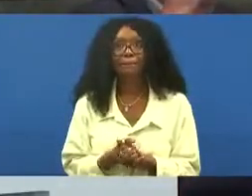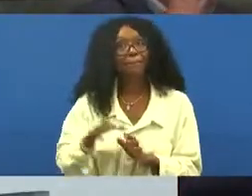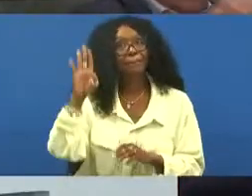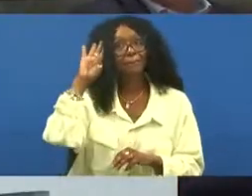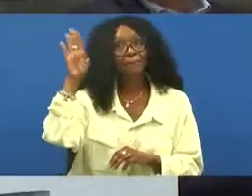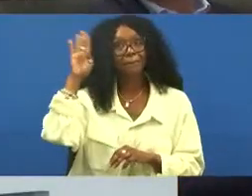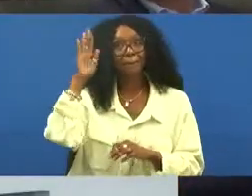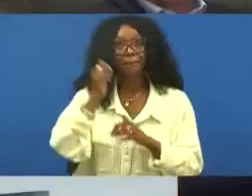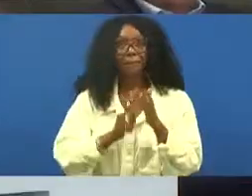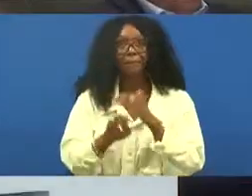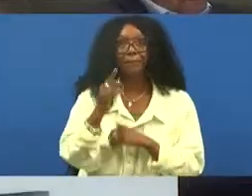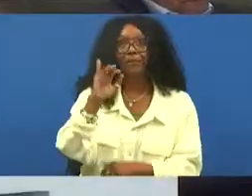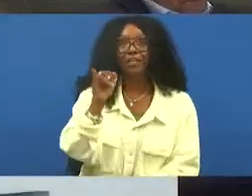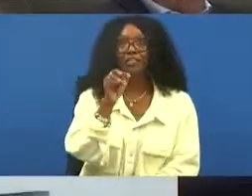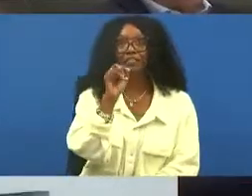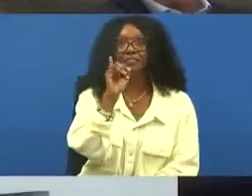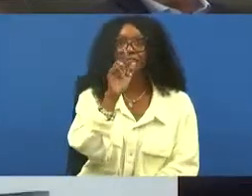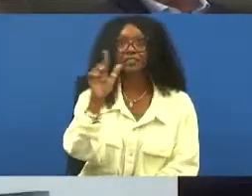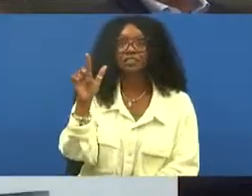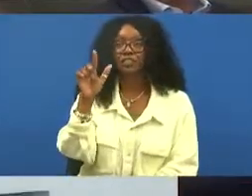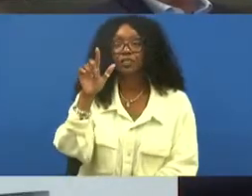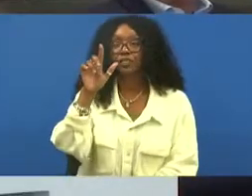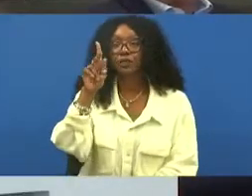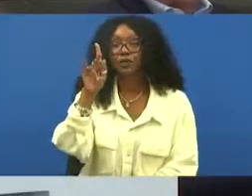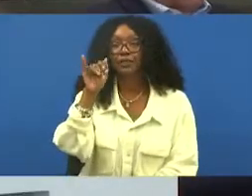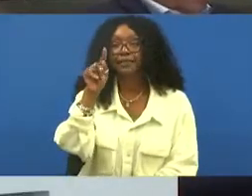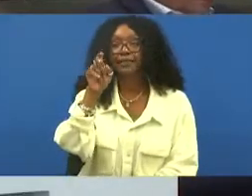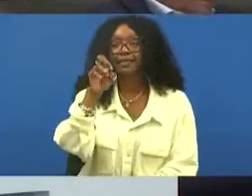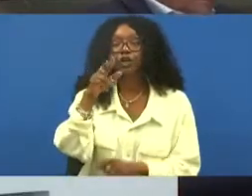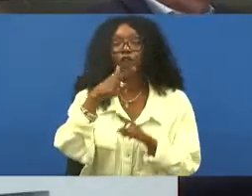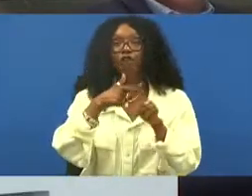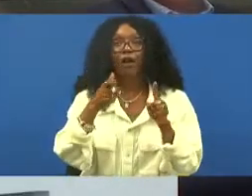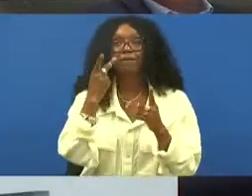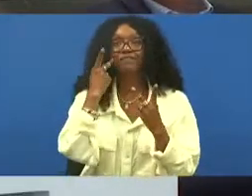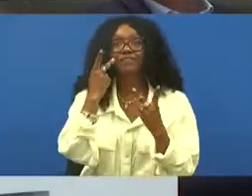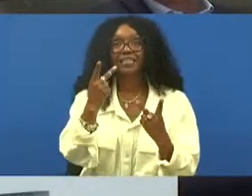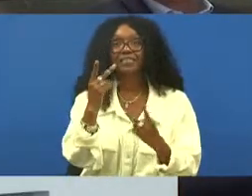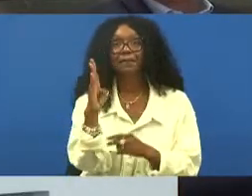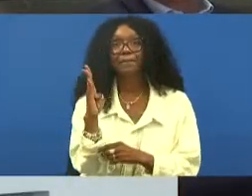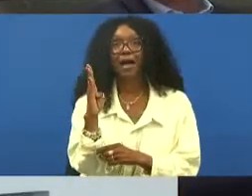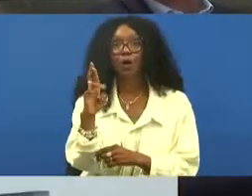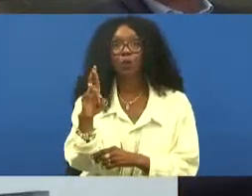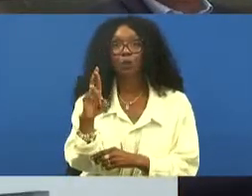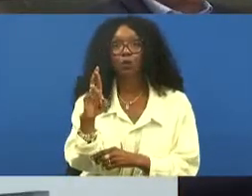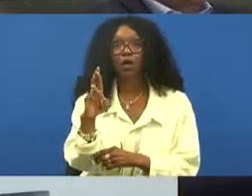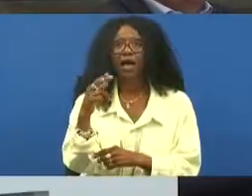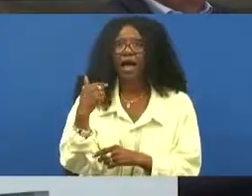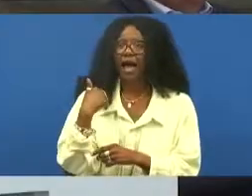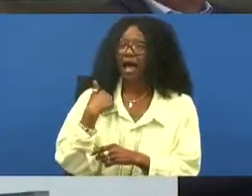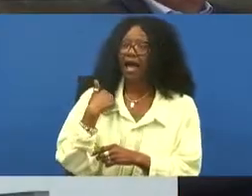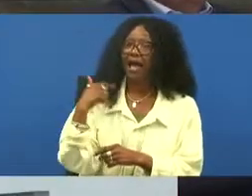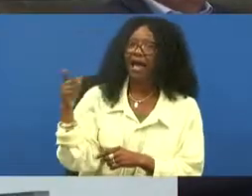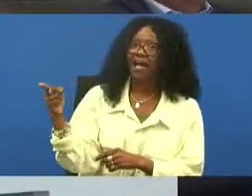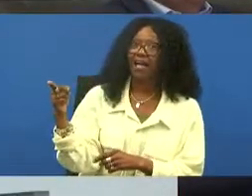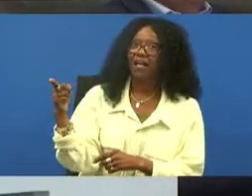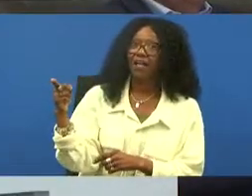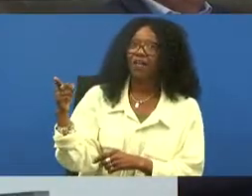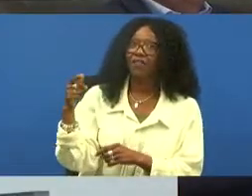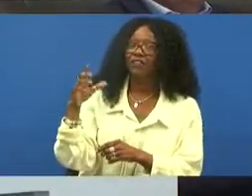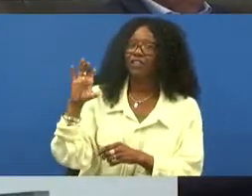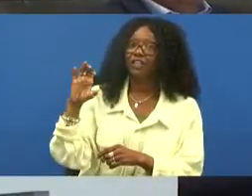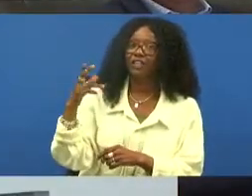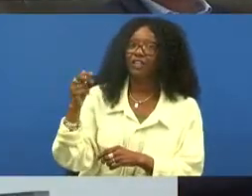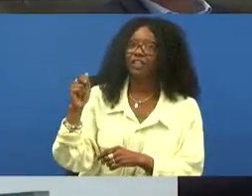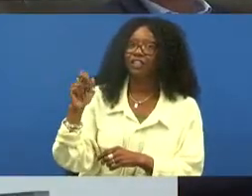Hi, everybody. I'm Jill Kidder with Visit Baton Rouge, and I was hoping to follow our chairman of our oversight committee,